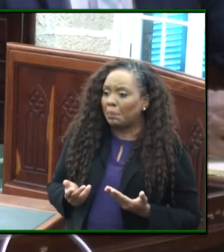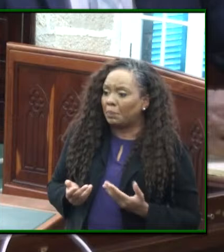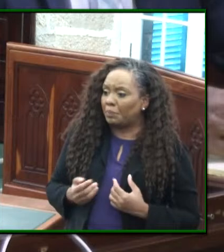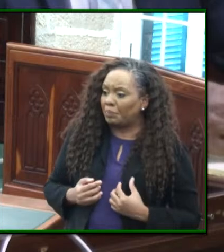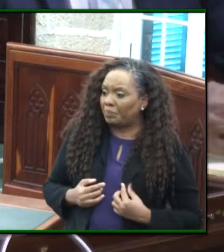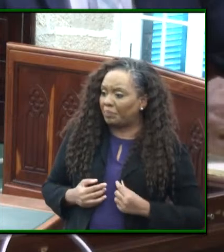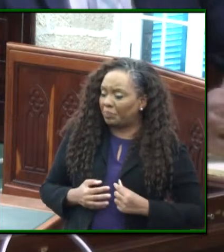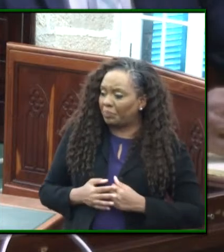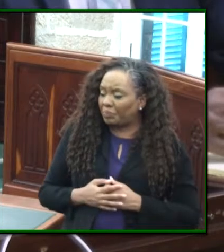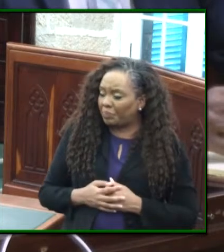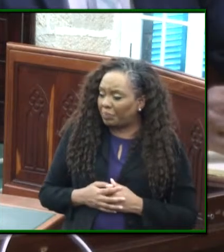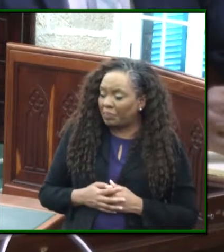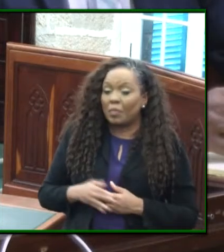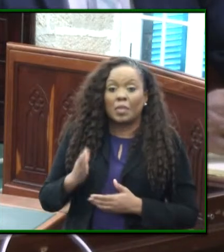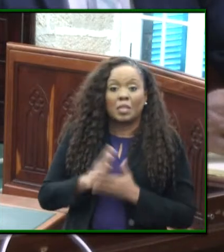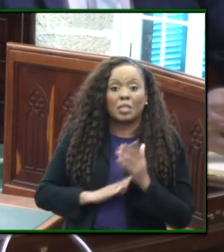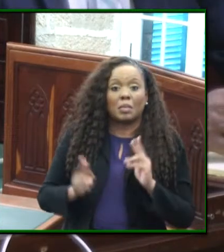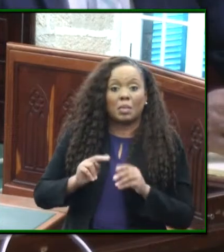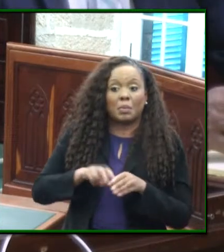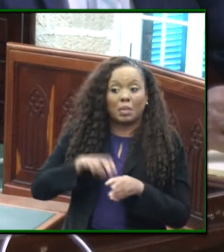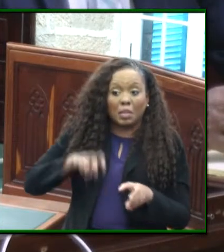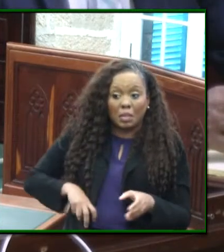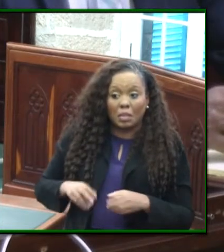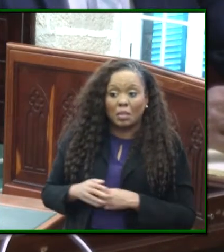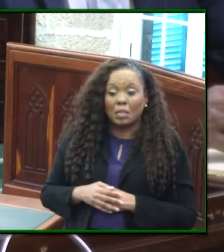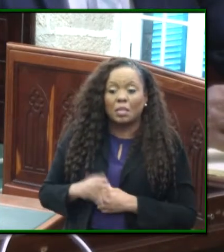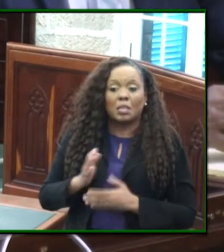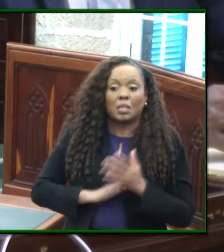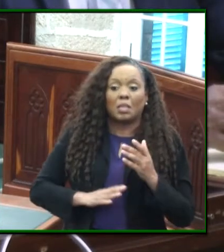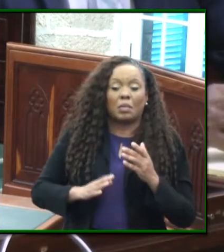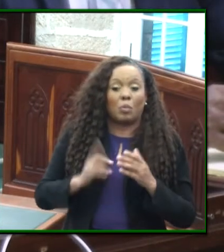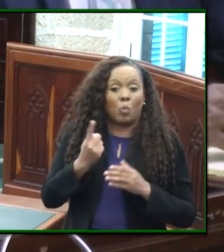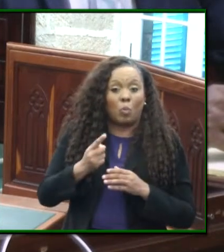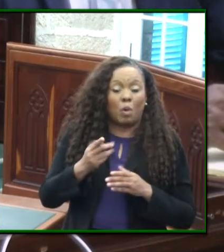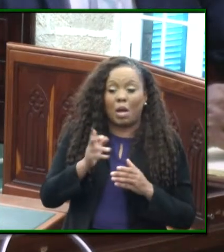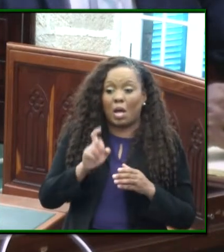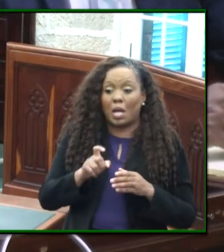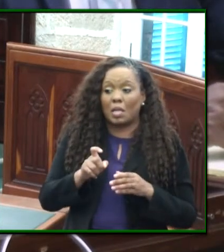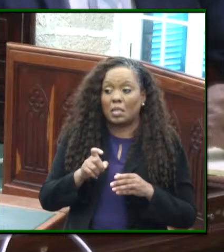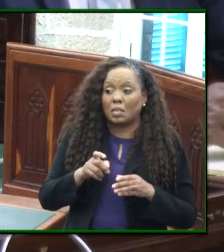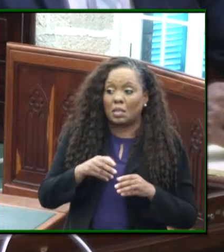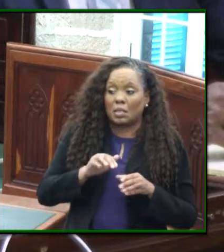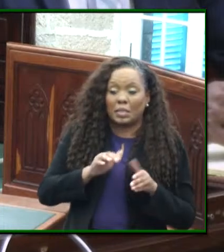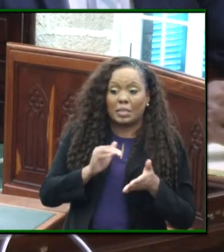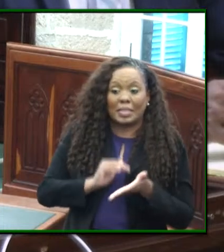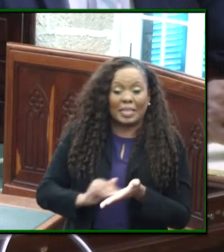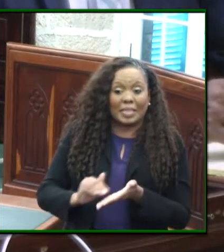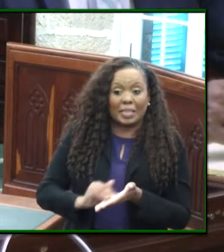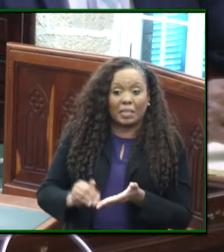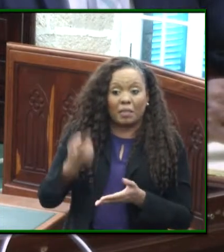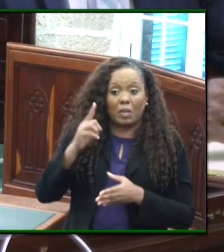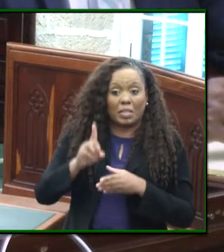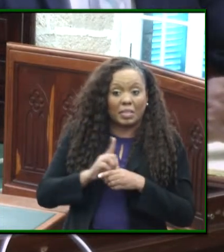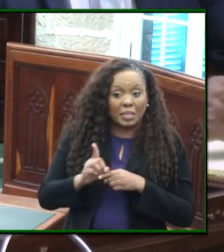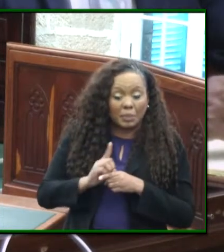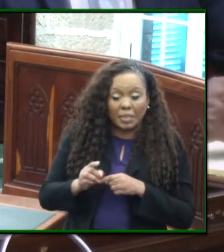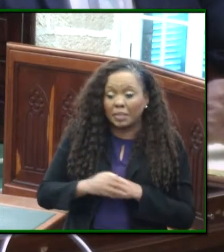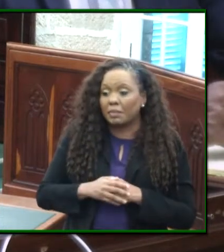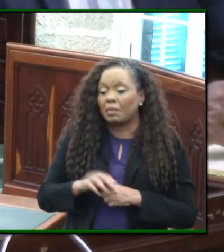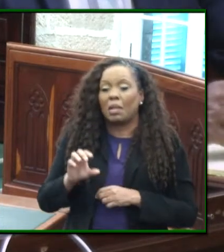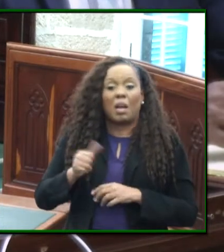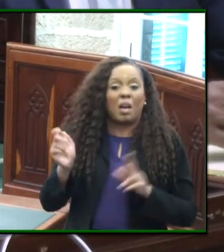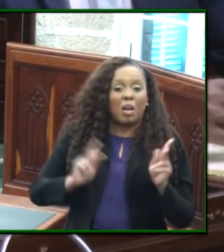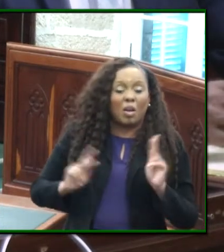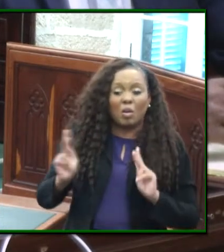Some withdrew, one was dismissed for disciplinary reasons, some accepted offers from outside. There was